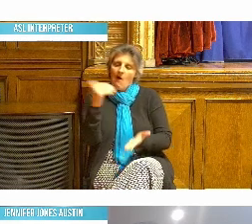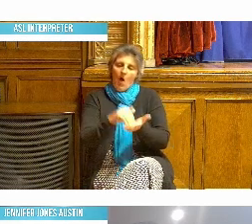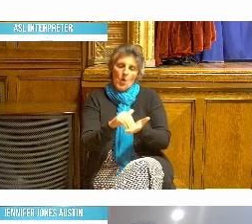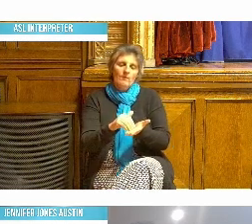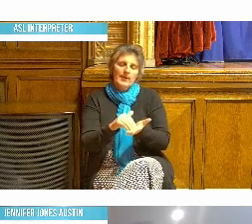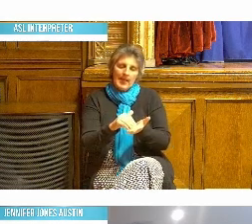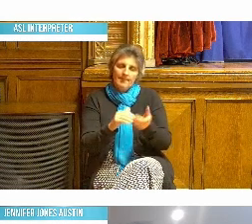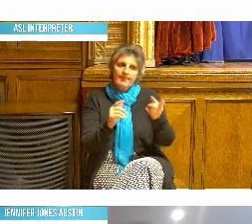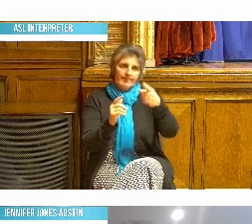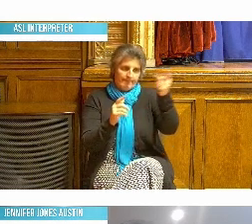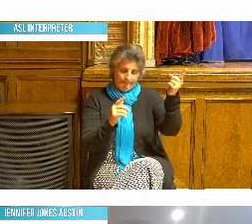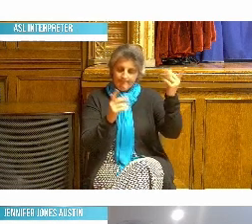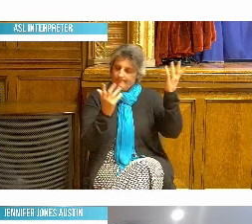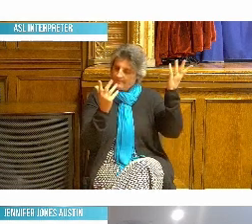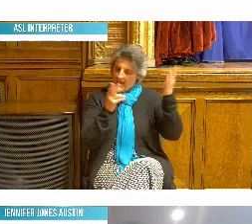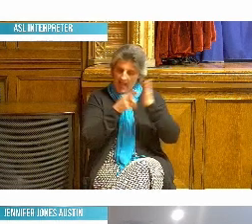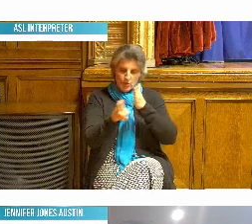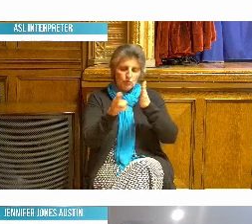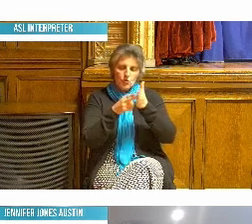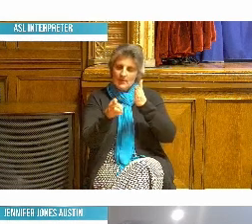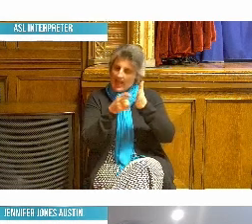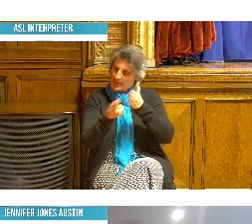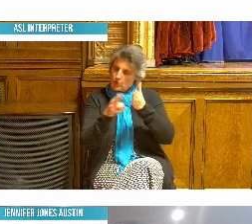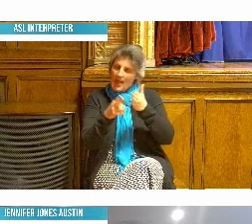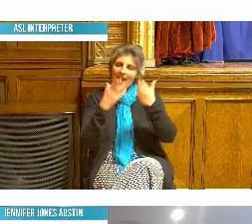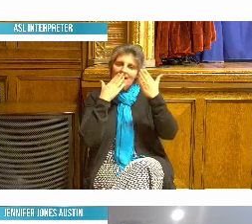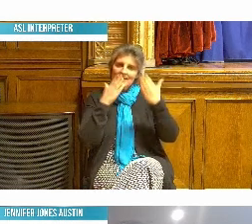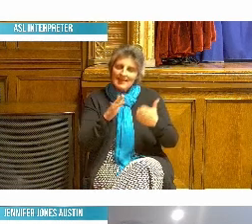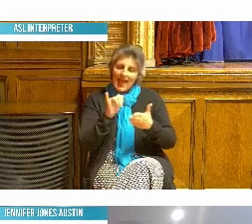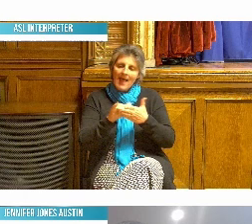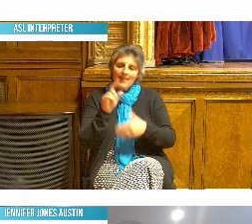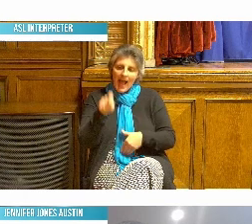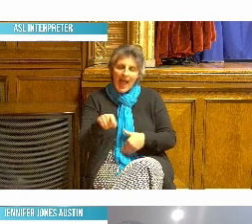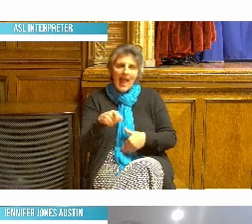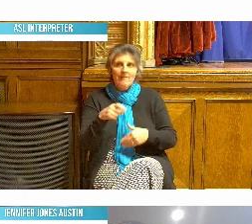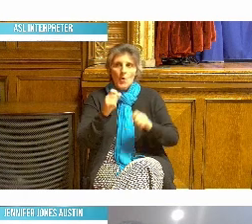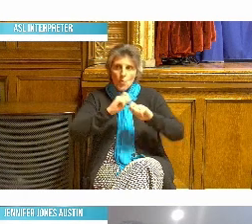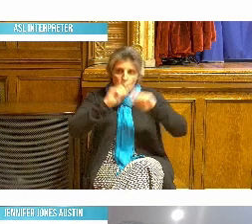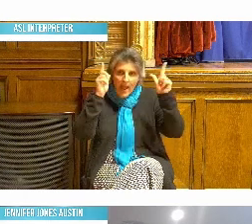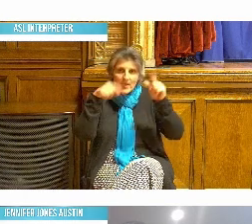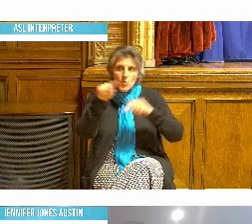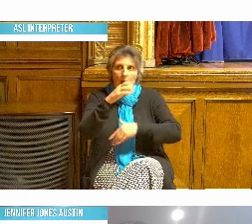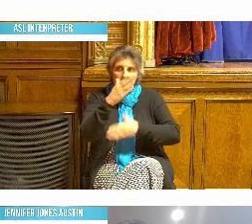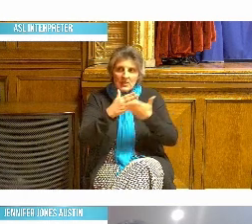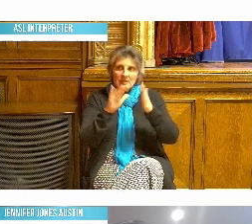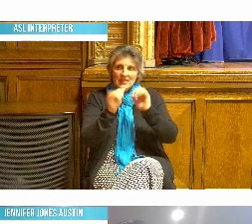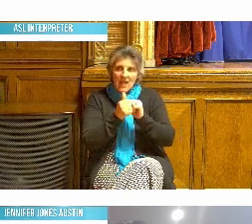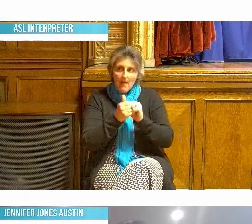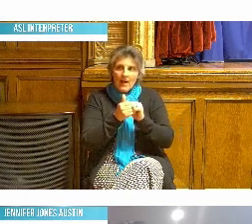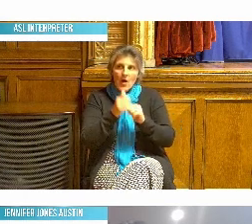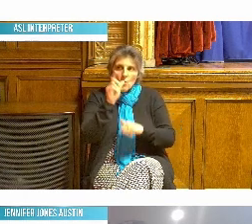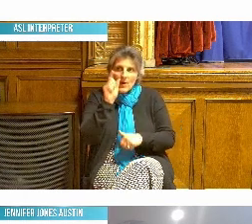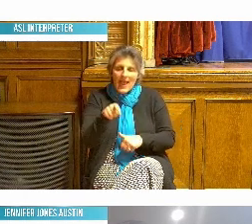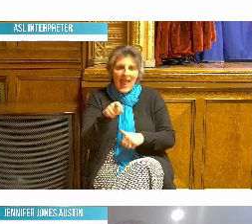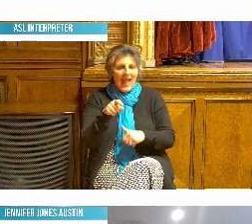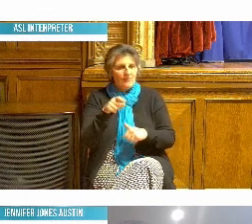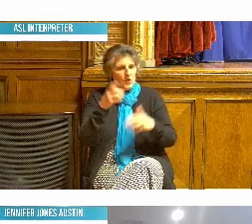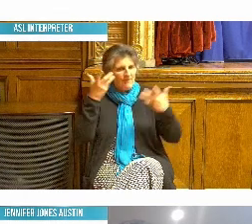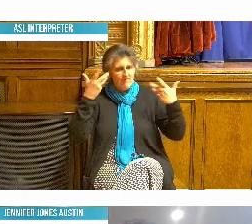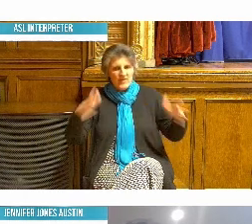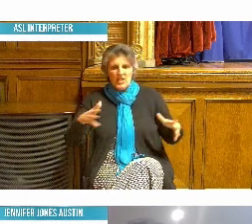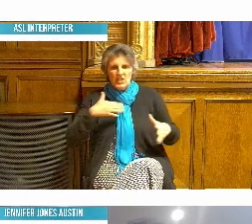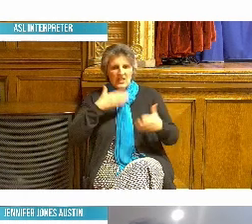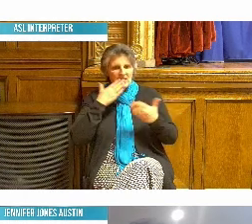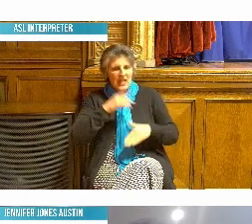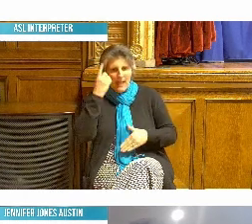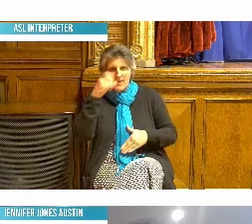again. And it's sad that I have to wake you up, but somehow you got to come out of this nightmare that